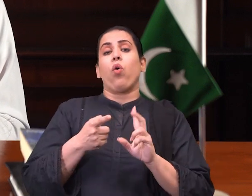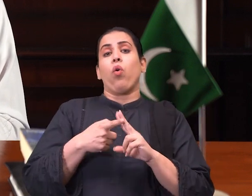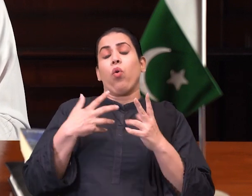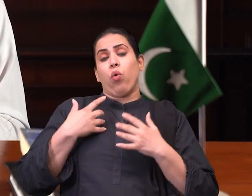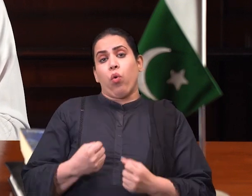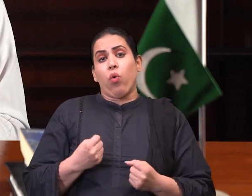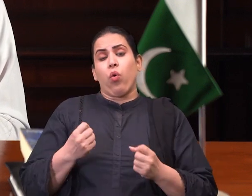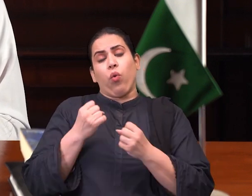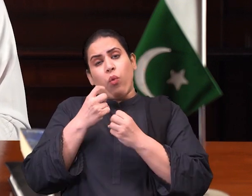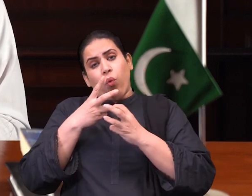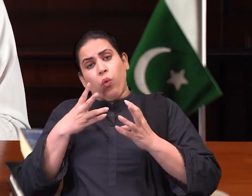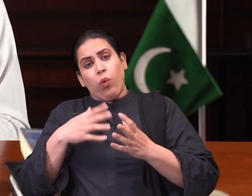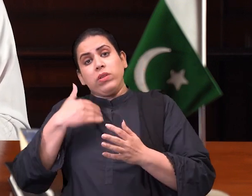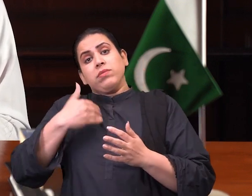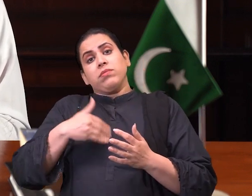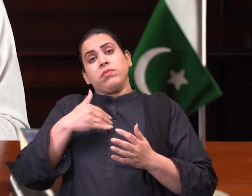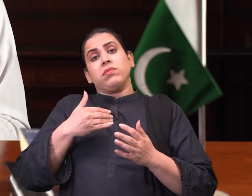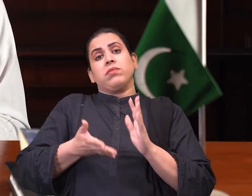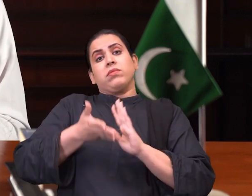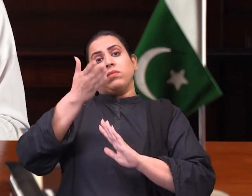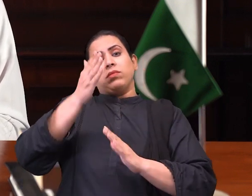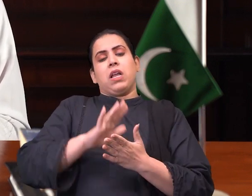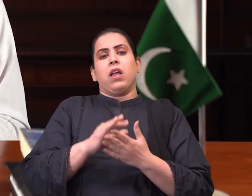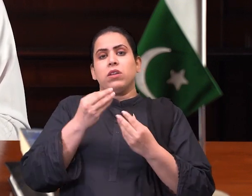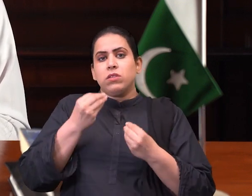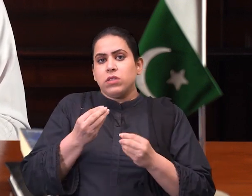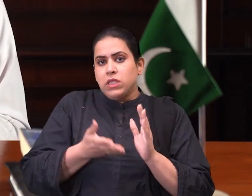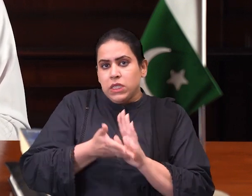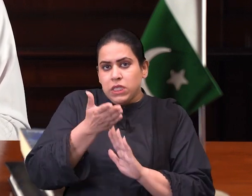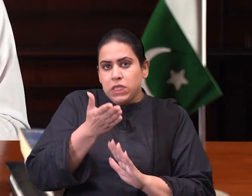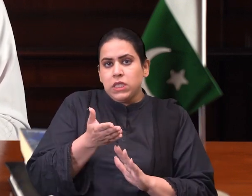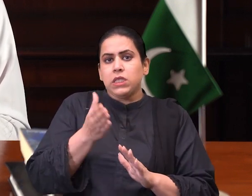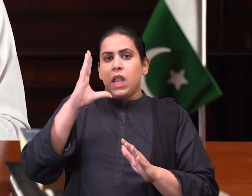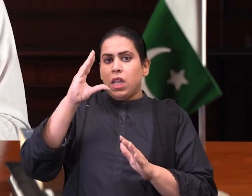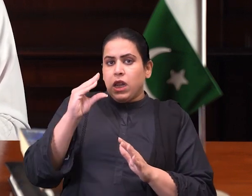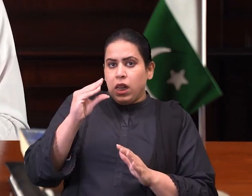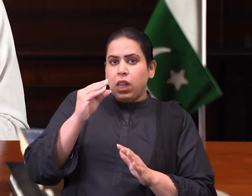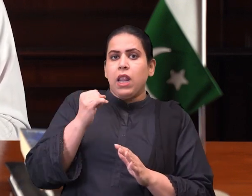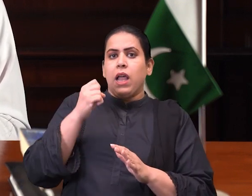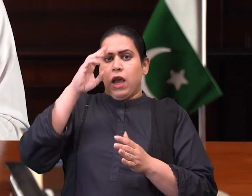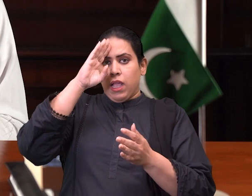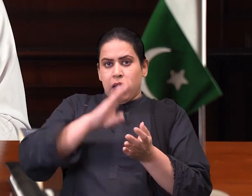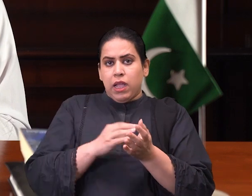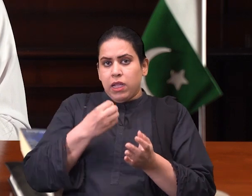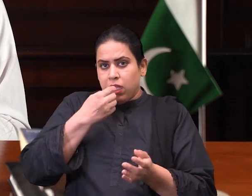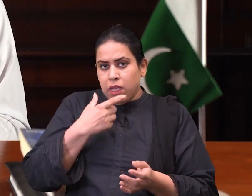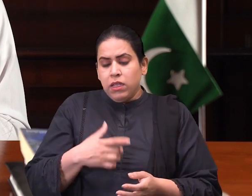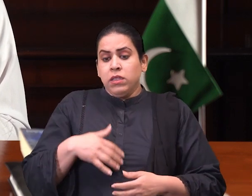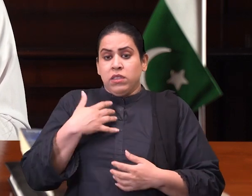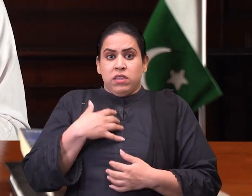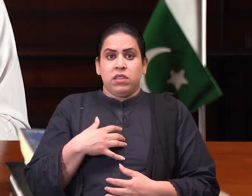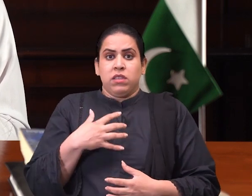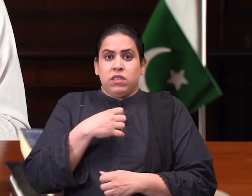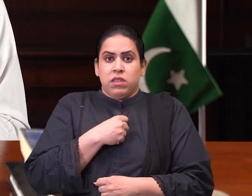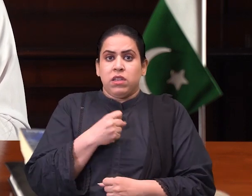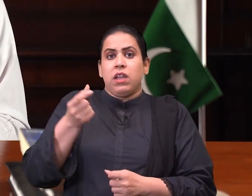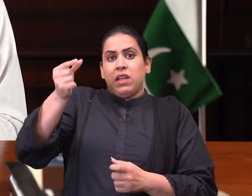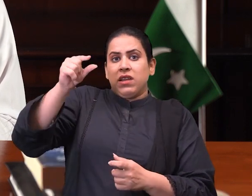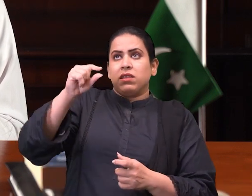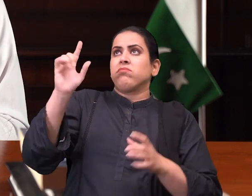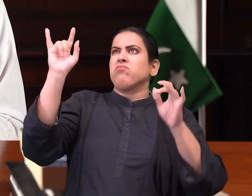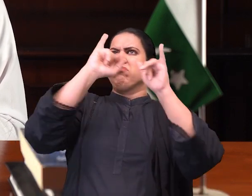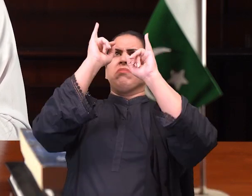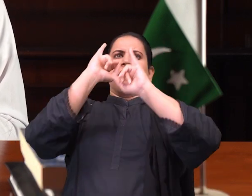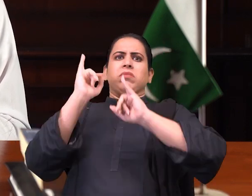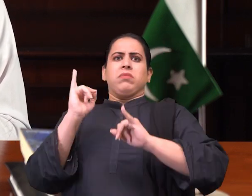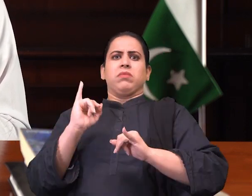in the developing phase and they have very fast breathing rates, which increases the likeliness of them obtaining asthma